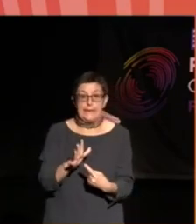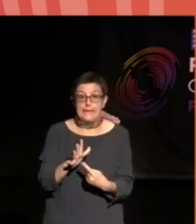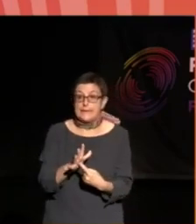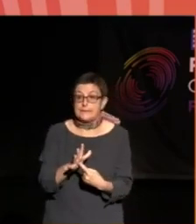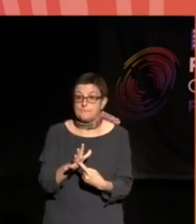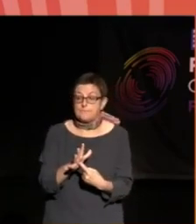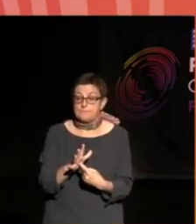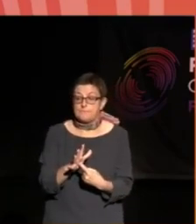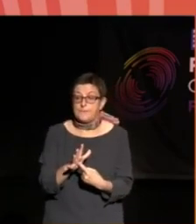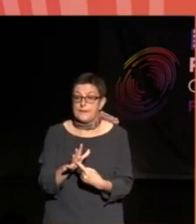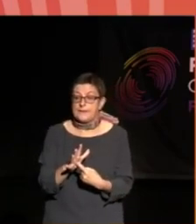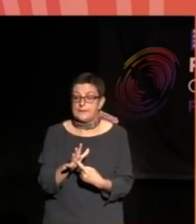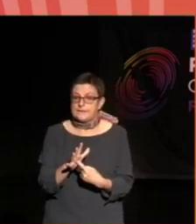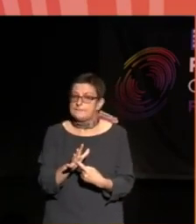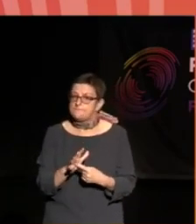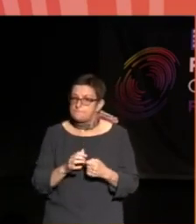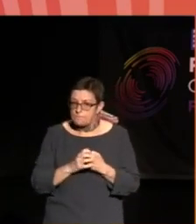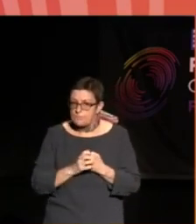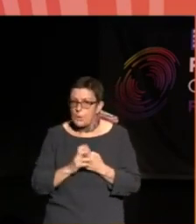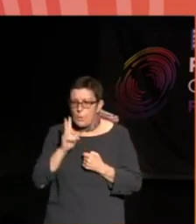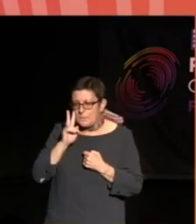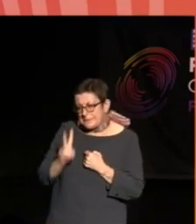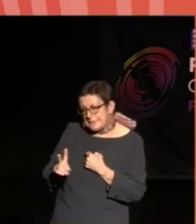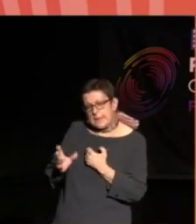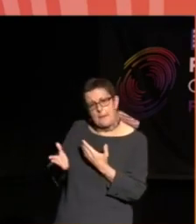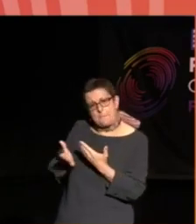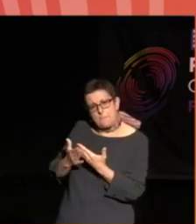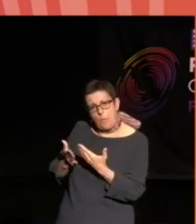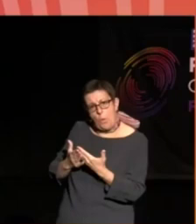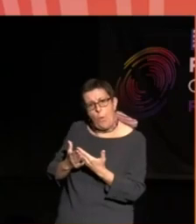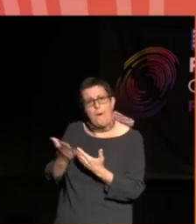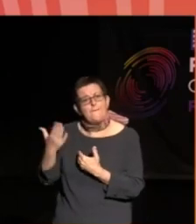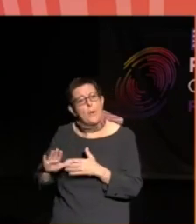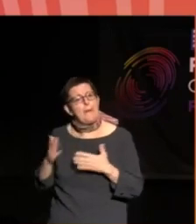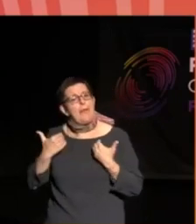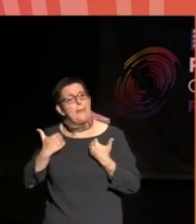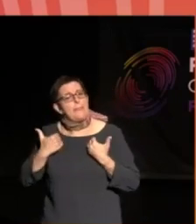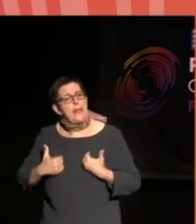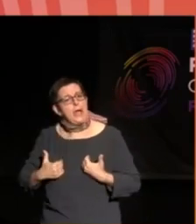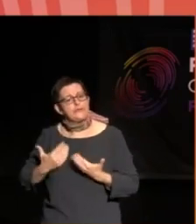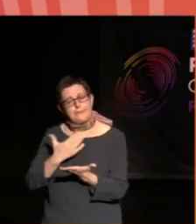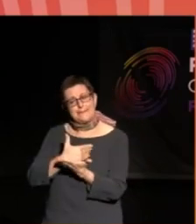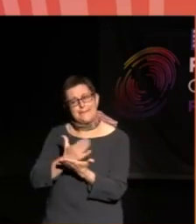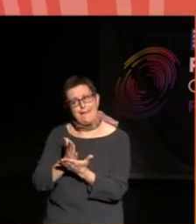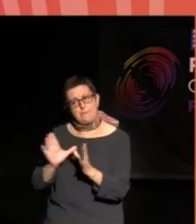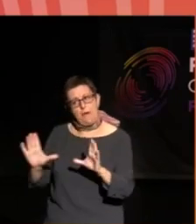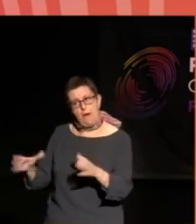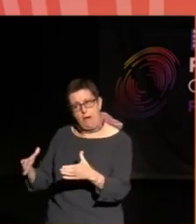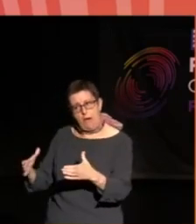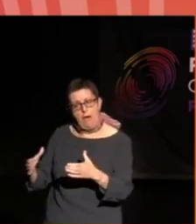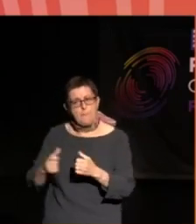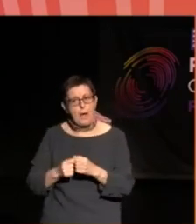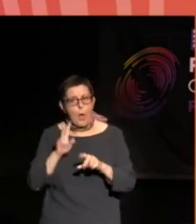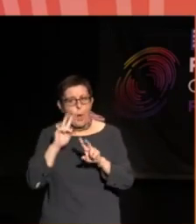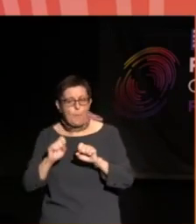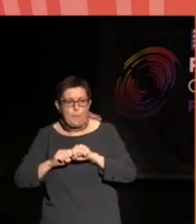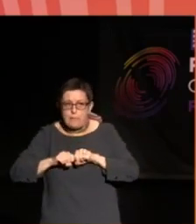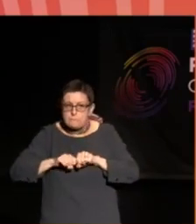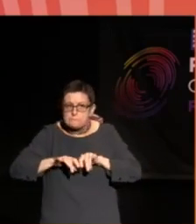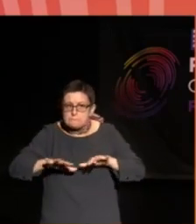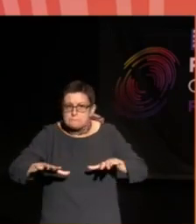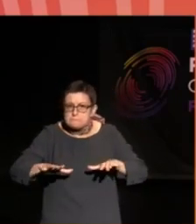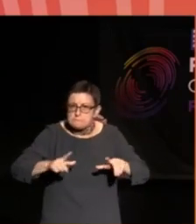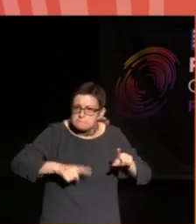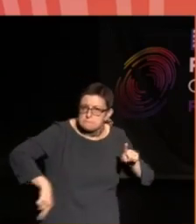we're seeing it more, particularly among the kind of luxury sector, but I'm really hoping to see that kind of spread